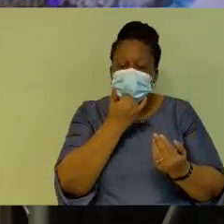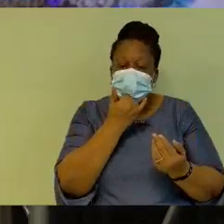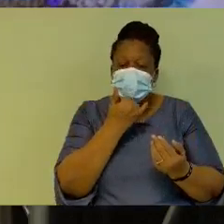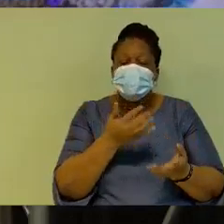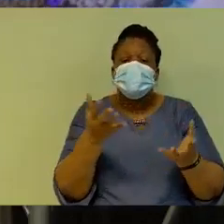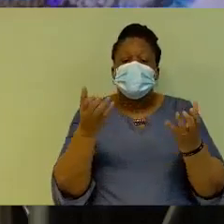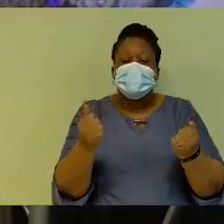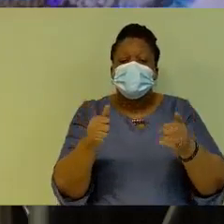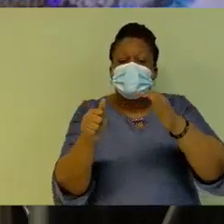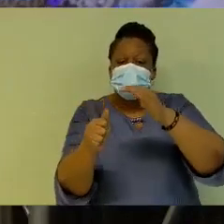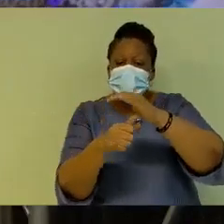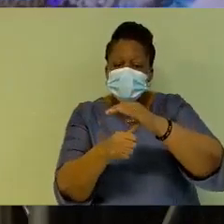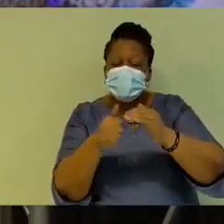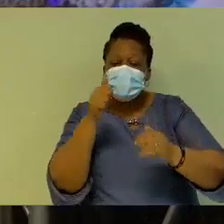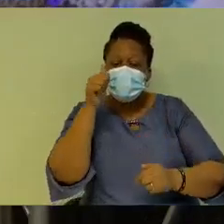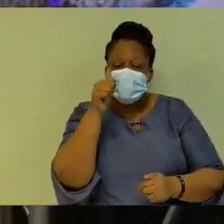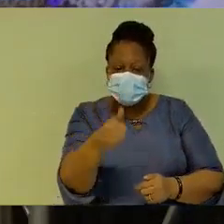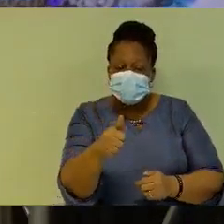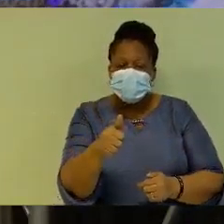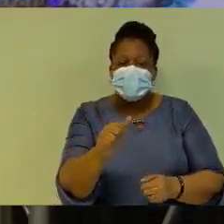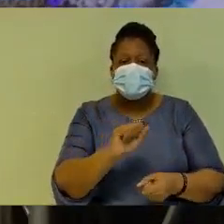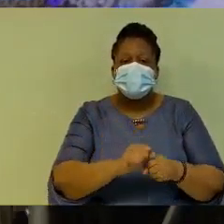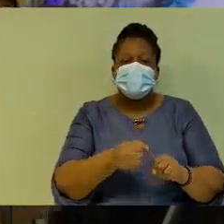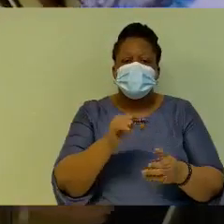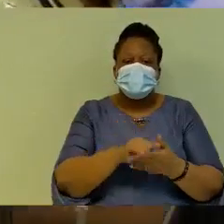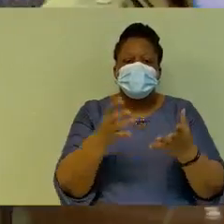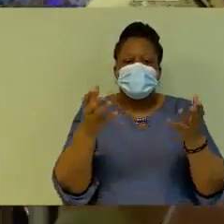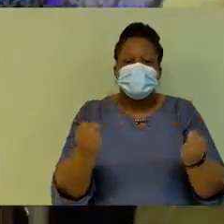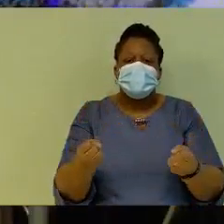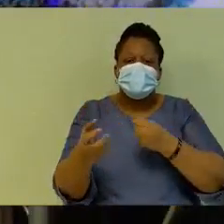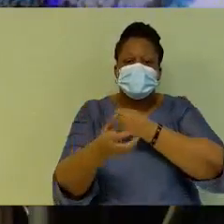their identity for illegal purposes.